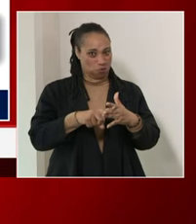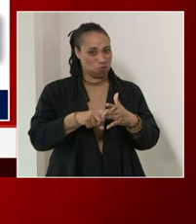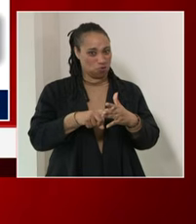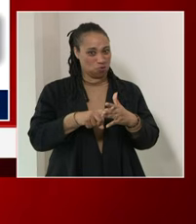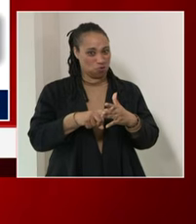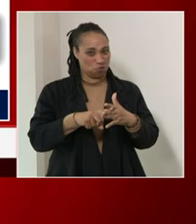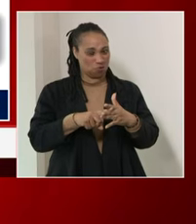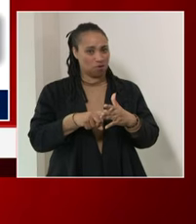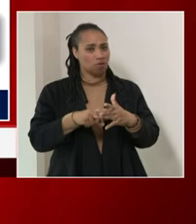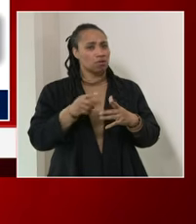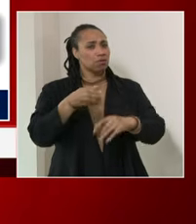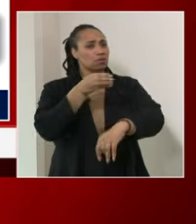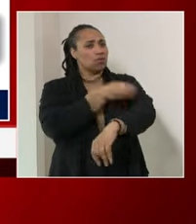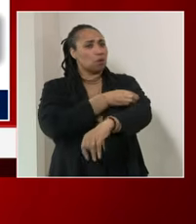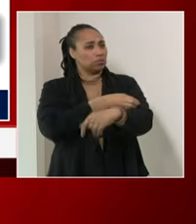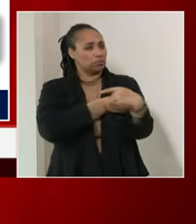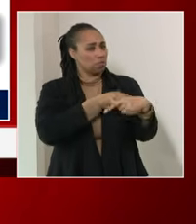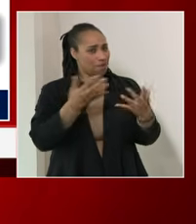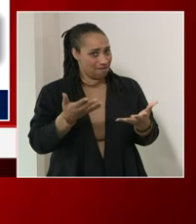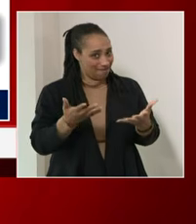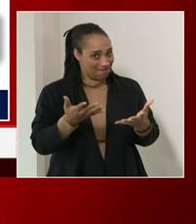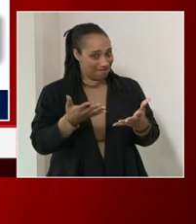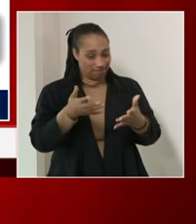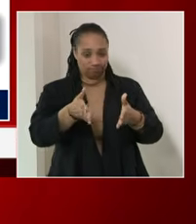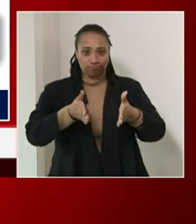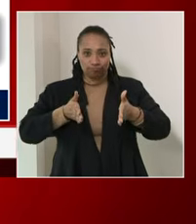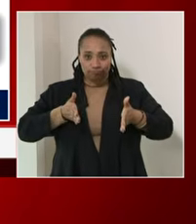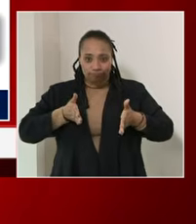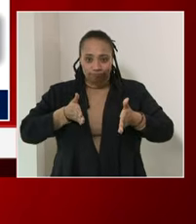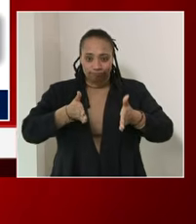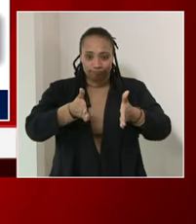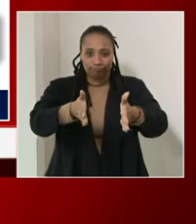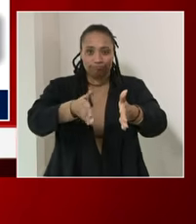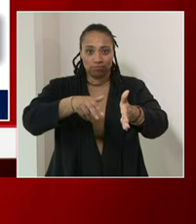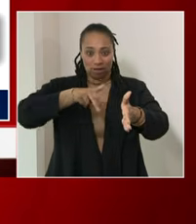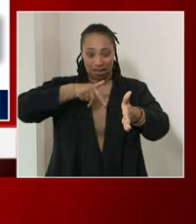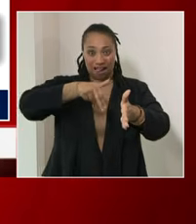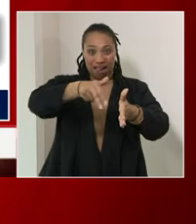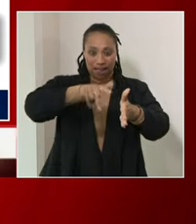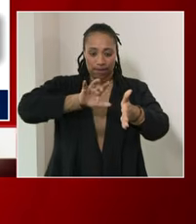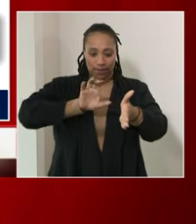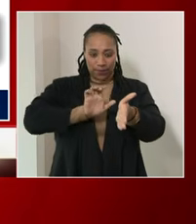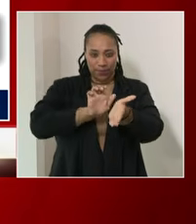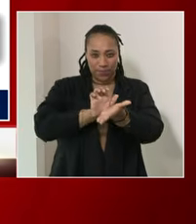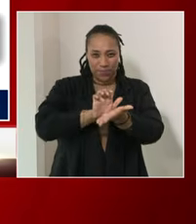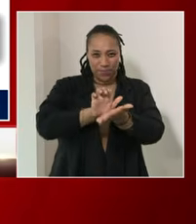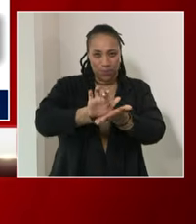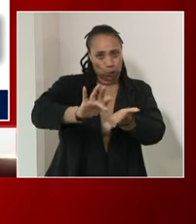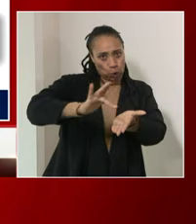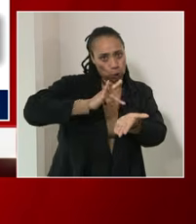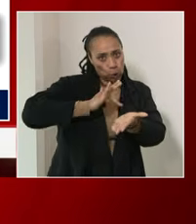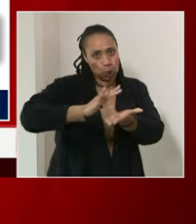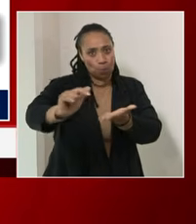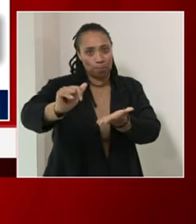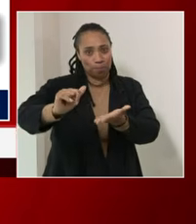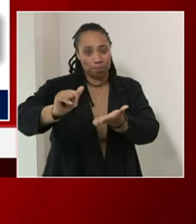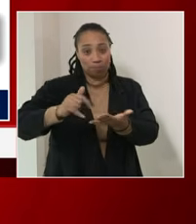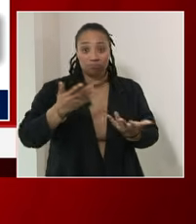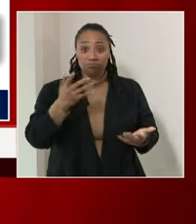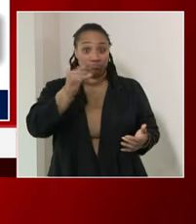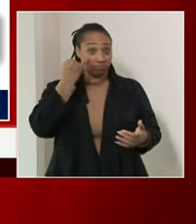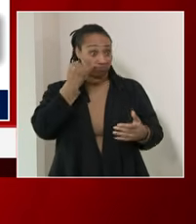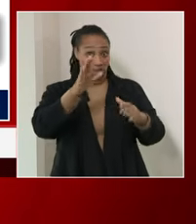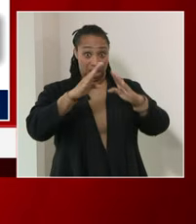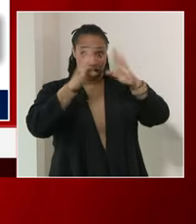clearing. Under the regulations, if you are a homeowner, property owner, you have 24 hours technically